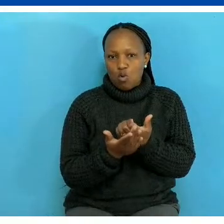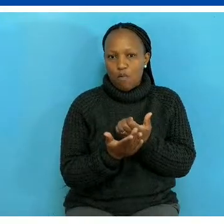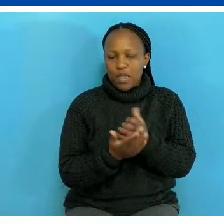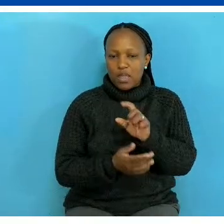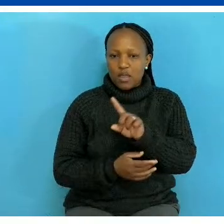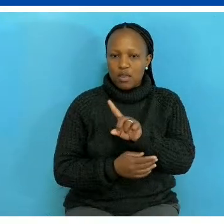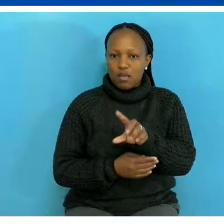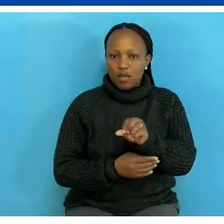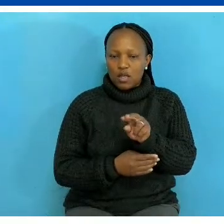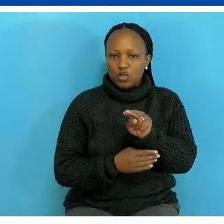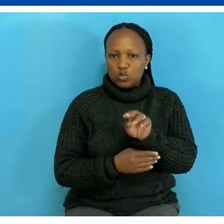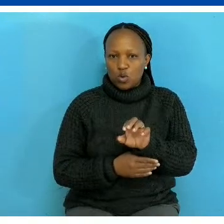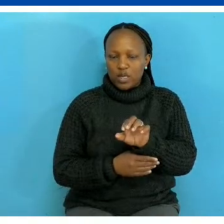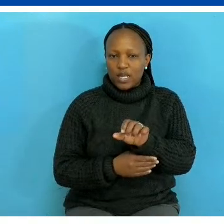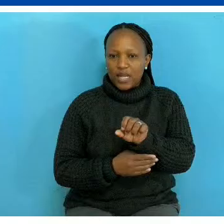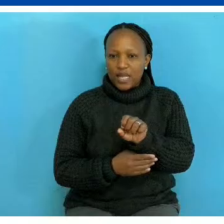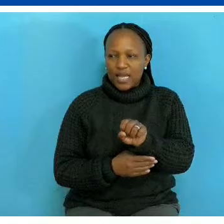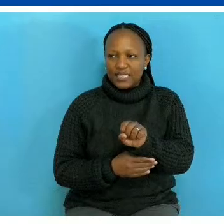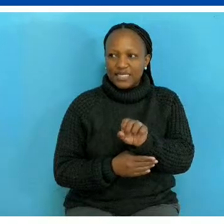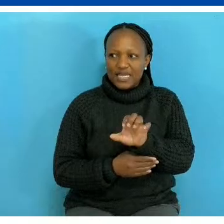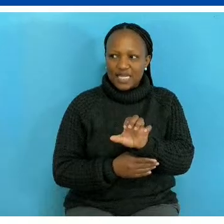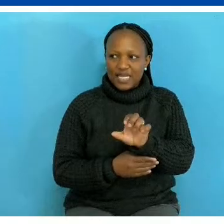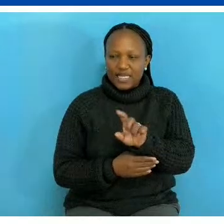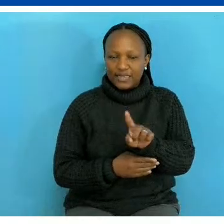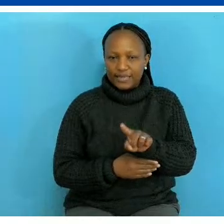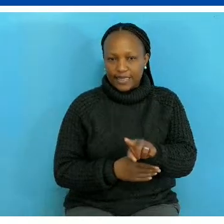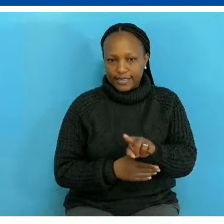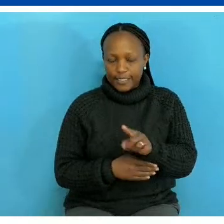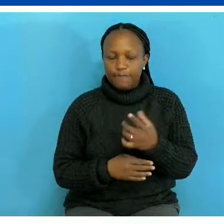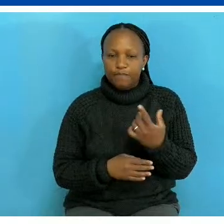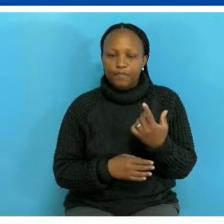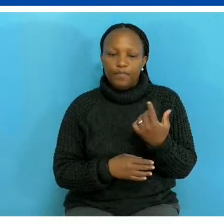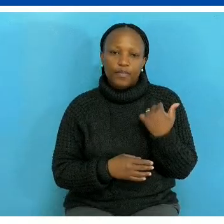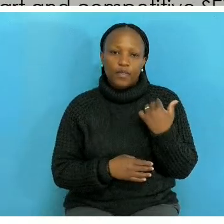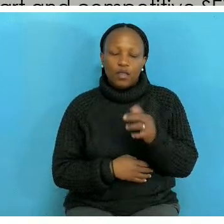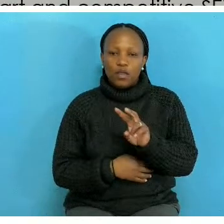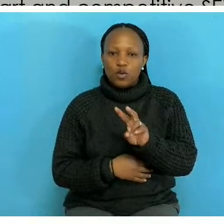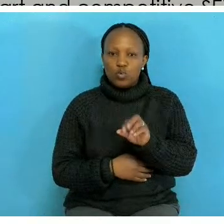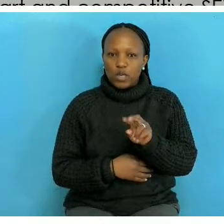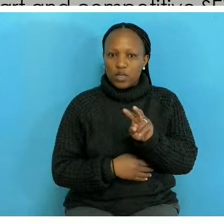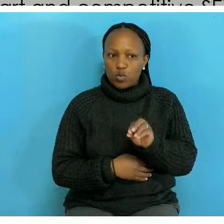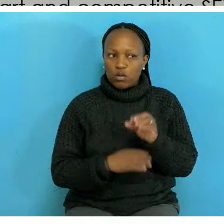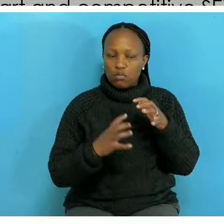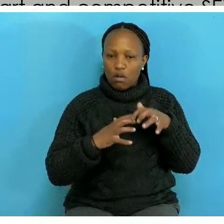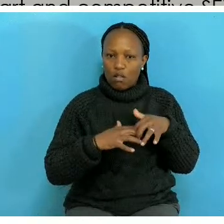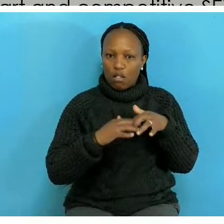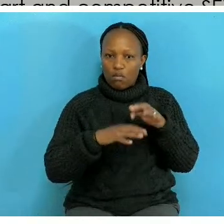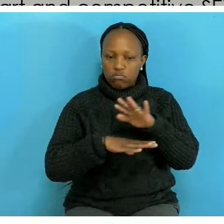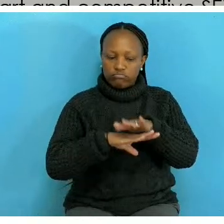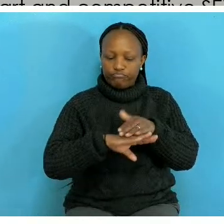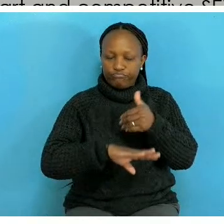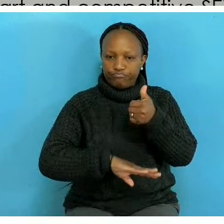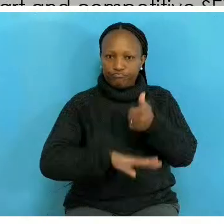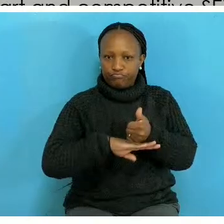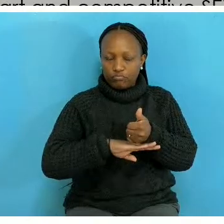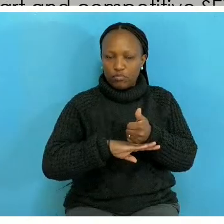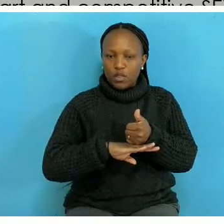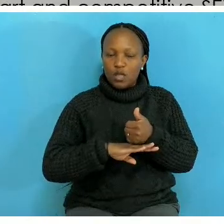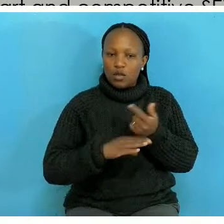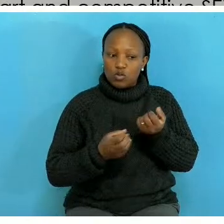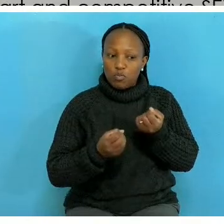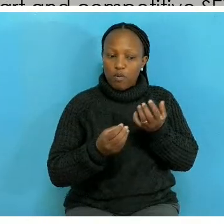the automotive environment. So in 2020 we were established to create